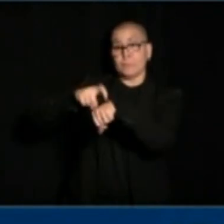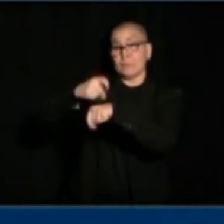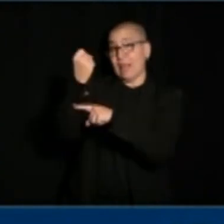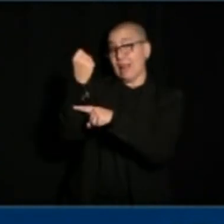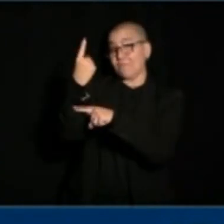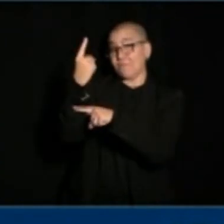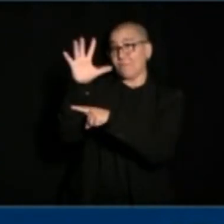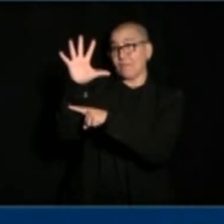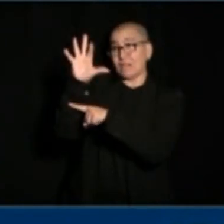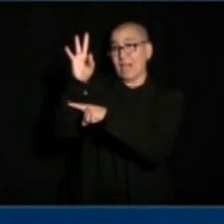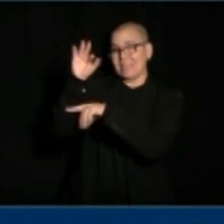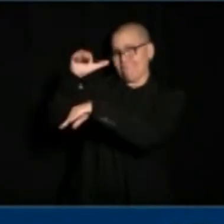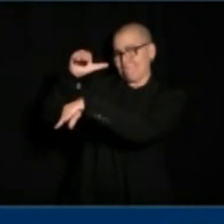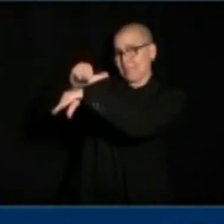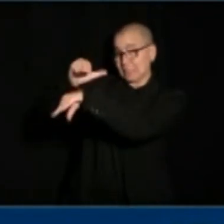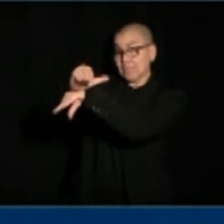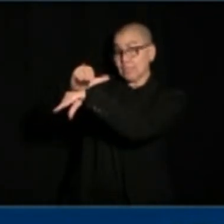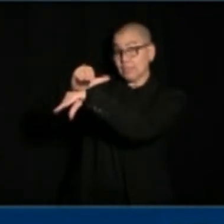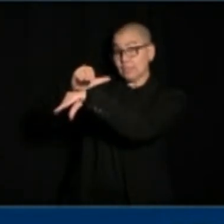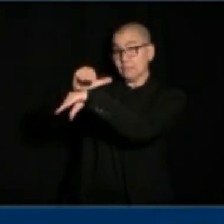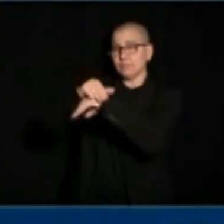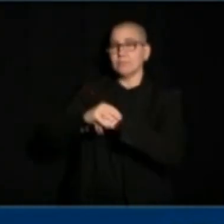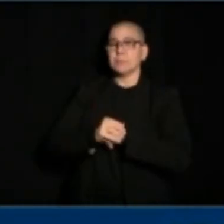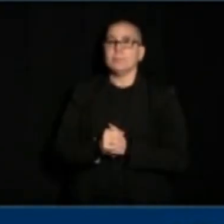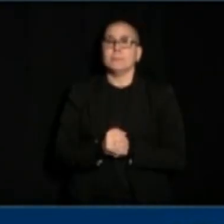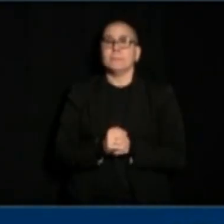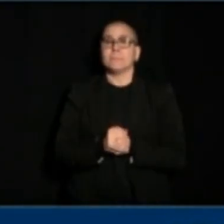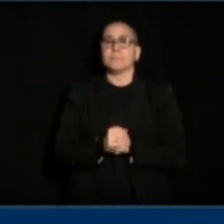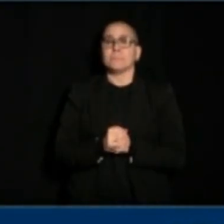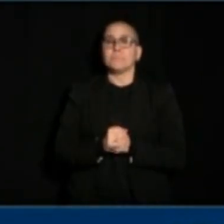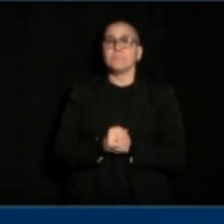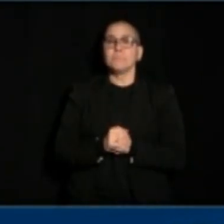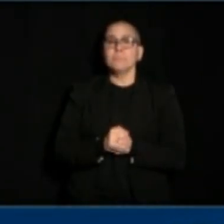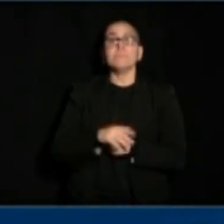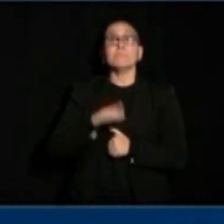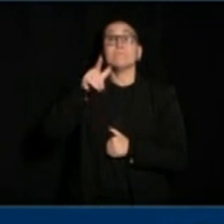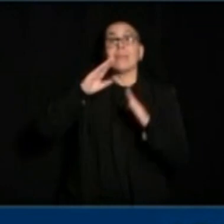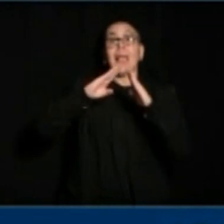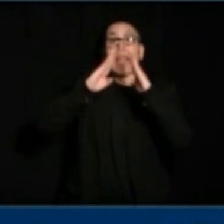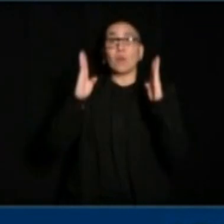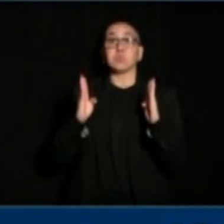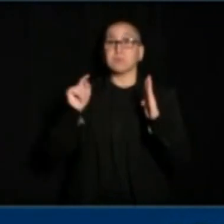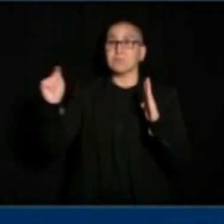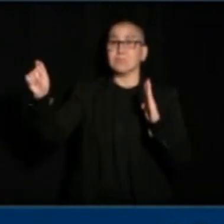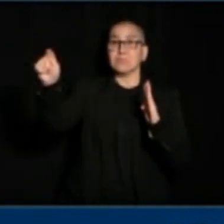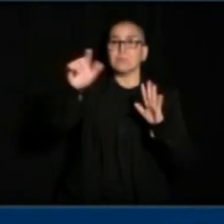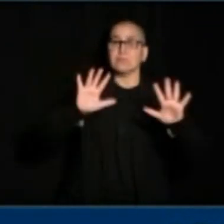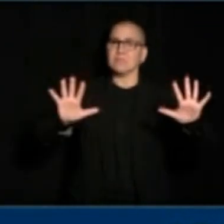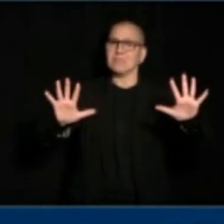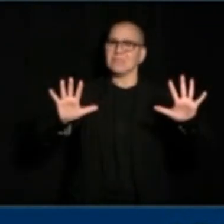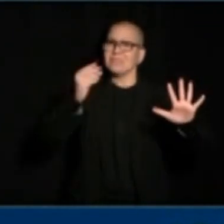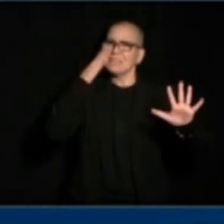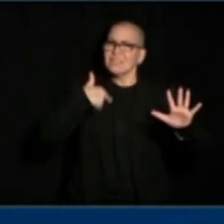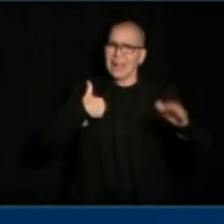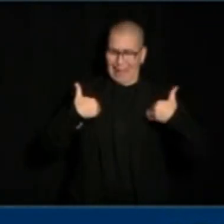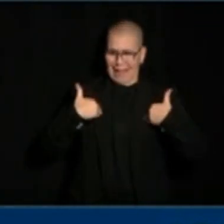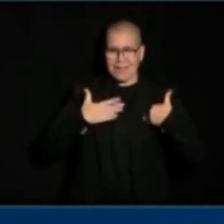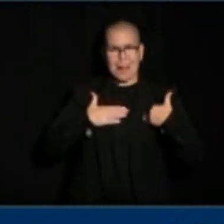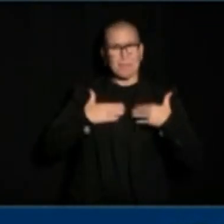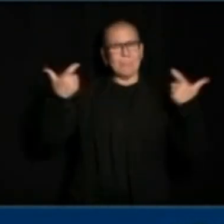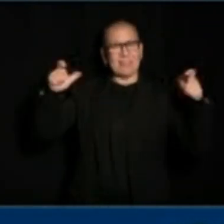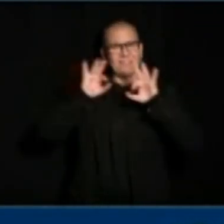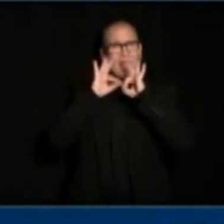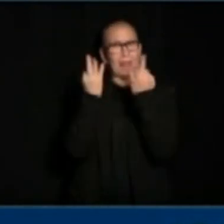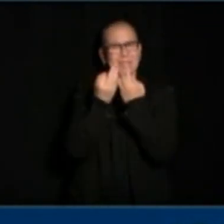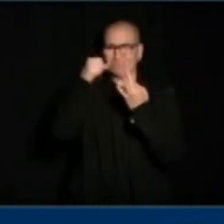other households. Don't bring other households in. Don't bring, and this is, I have a big family. We do a lot of things